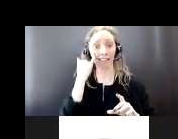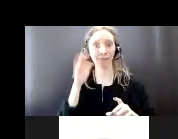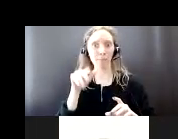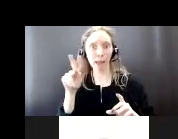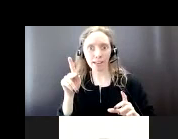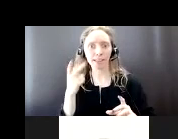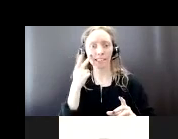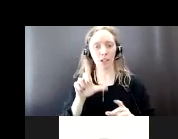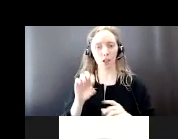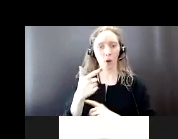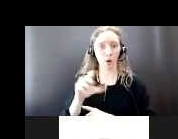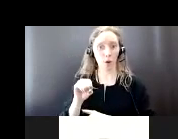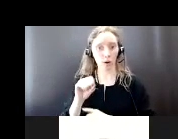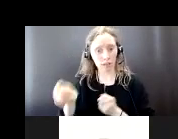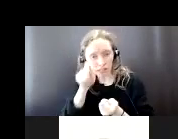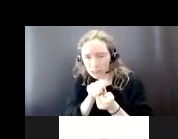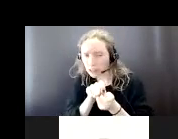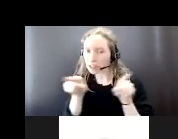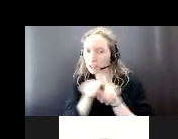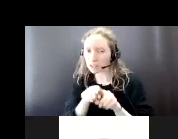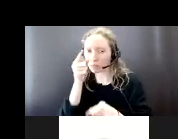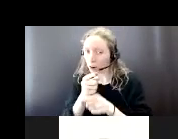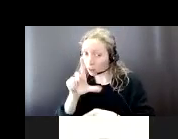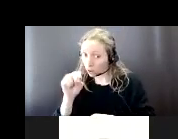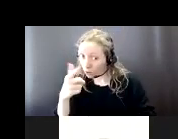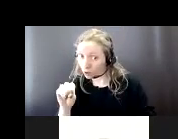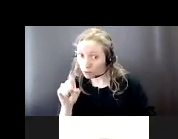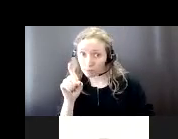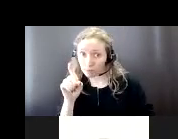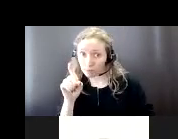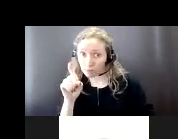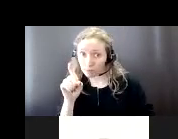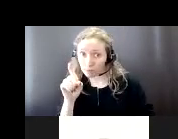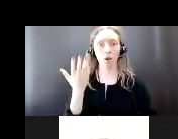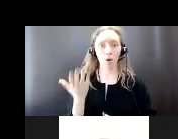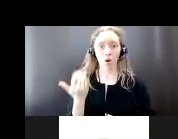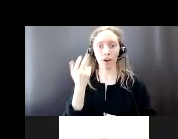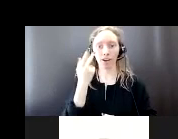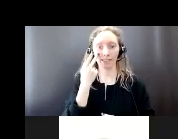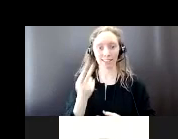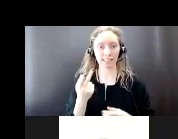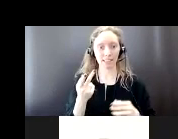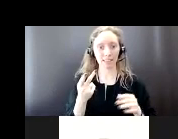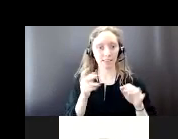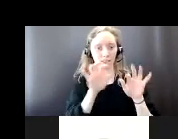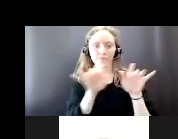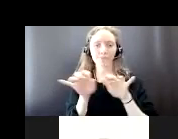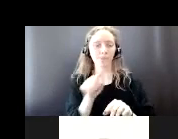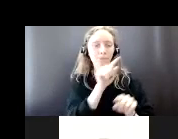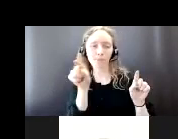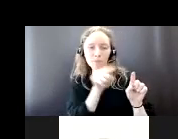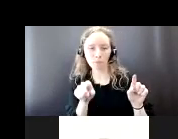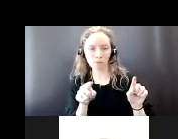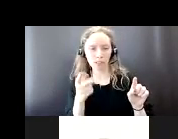And if you're not sure, then, consult with somebody, a friend or a family member, and maybe they can help you, decide if